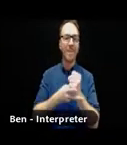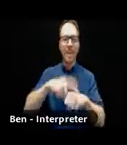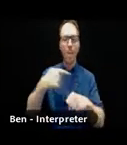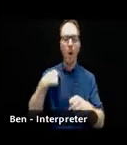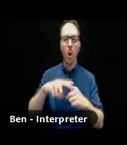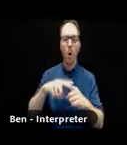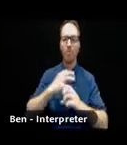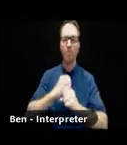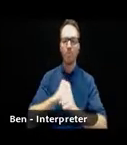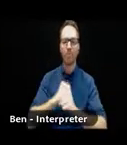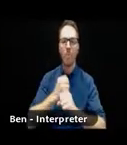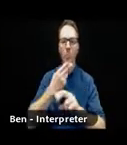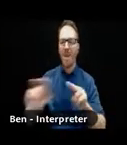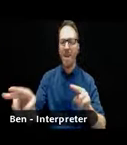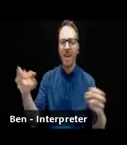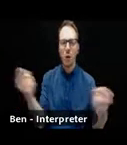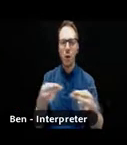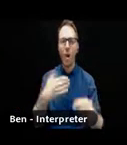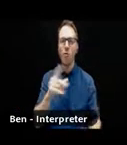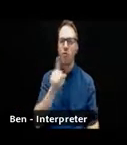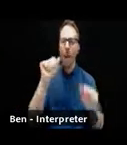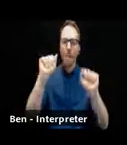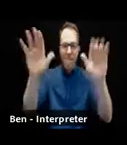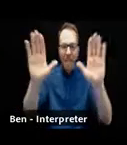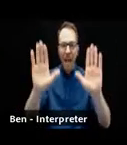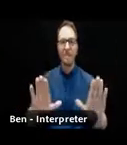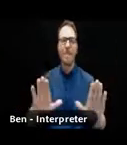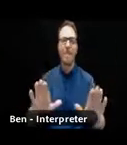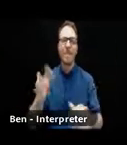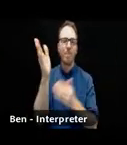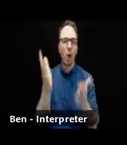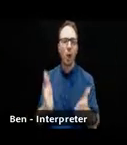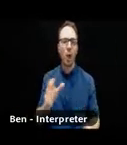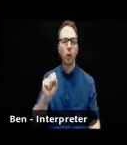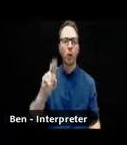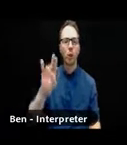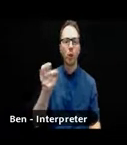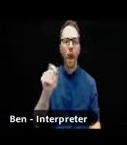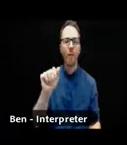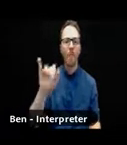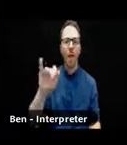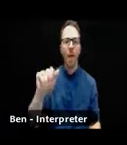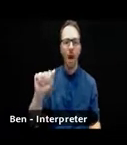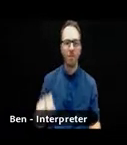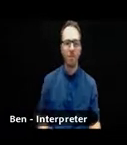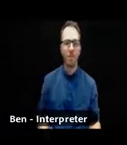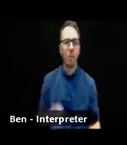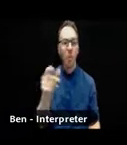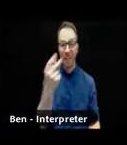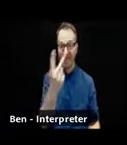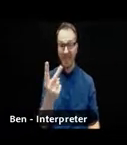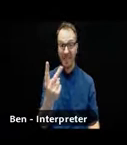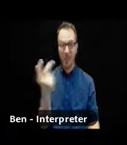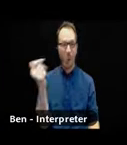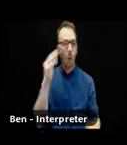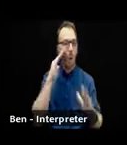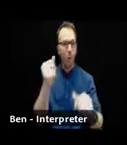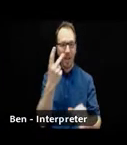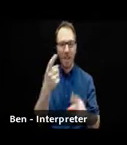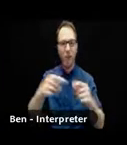very brief introduction of our really amazing speaker, Sujatha Baliga. As you can see, or hopefully you can see from